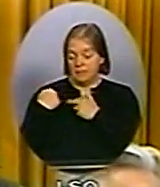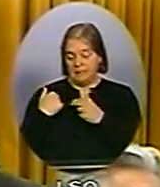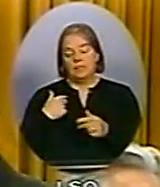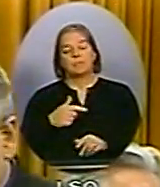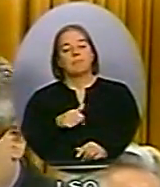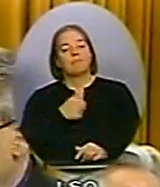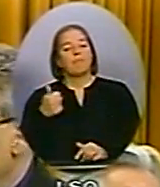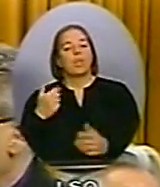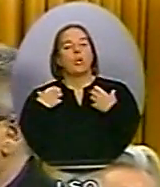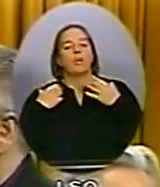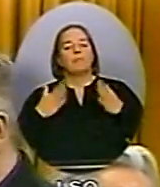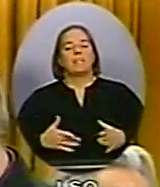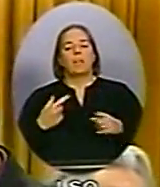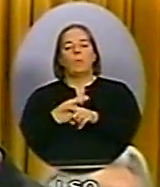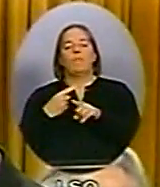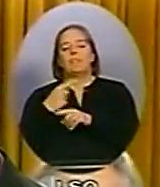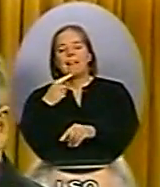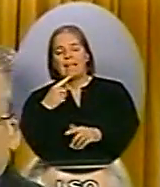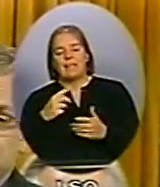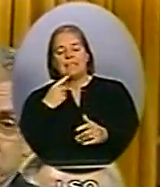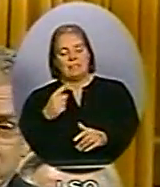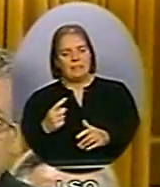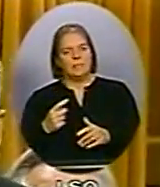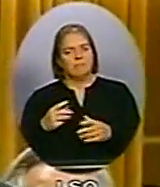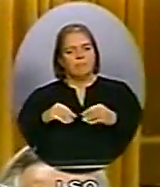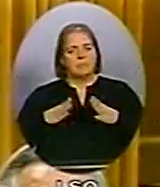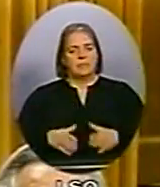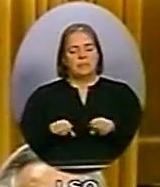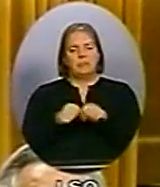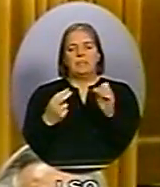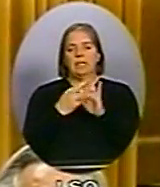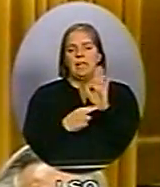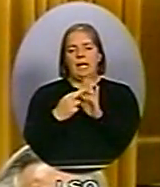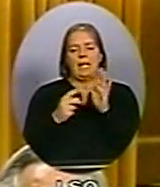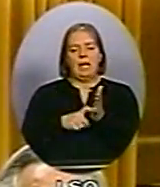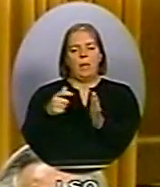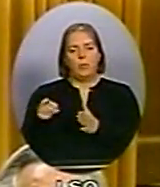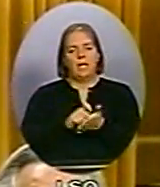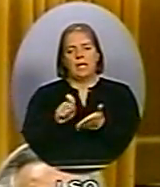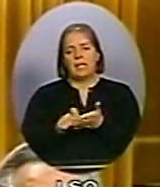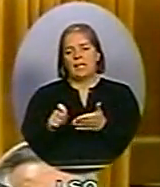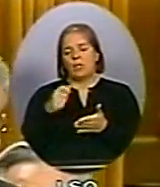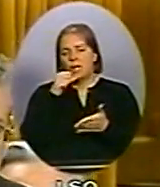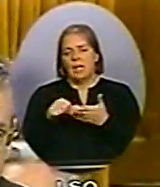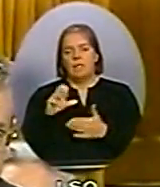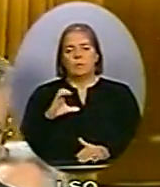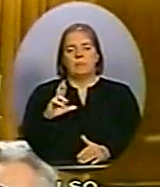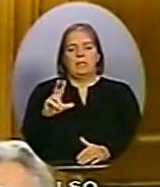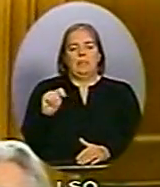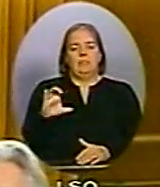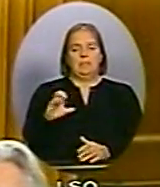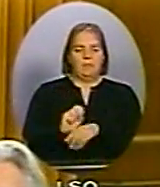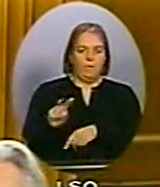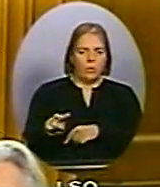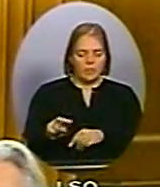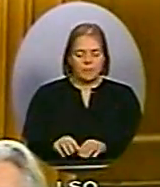Minister broke the law when he wrote letters to the CRTC. This is because he breached Section 9 of the Conflict of Interest Act, which lays out the behavior for